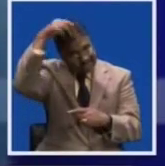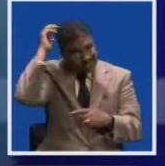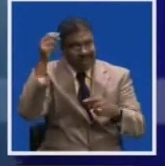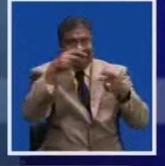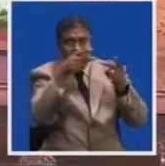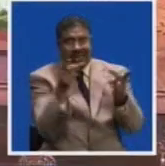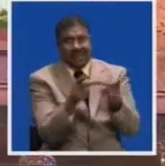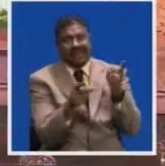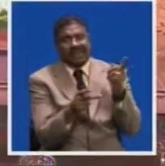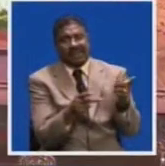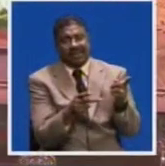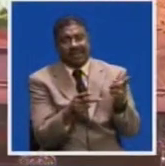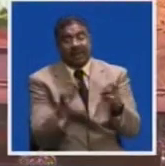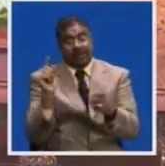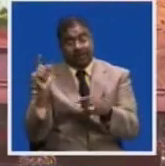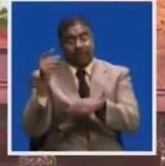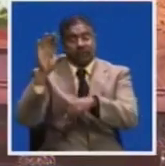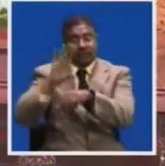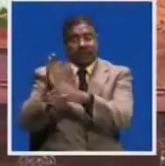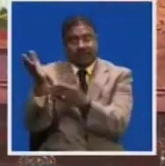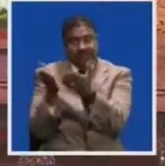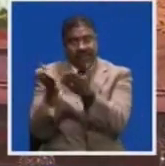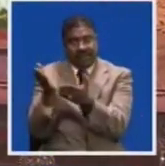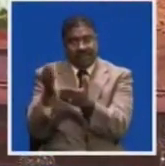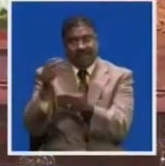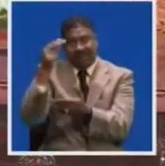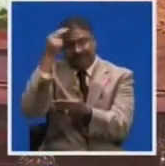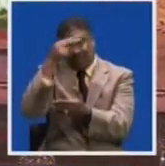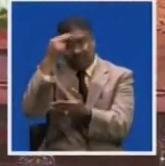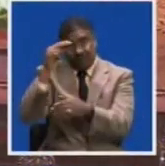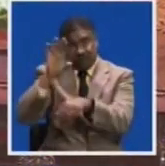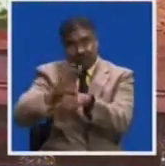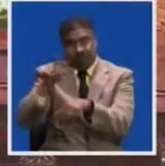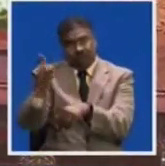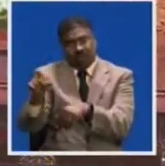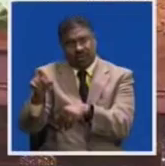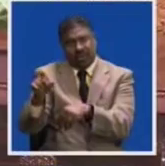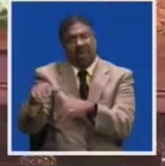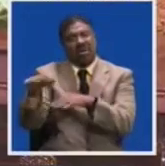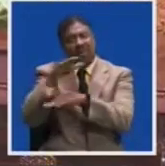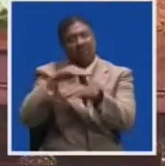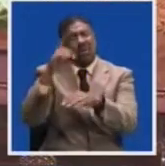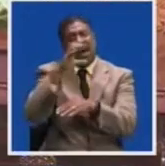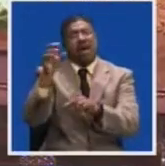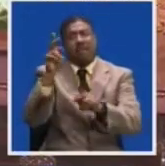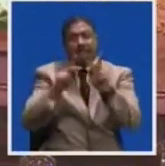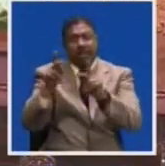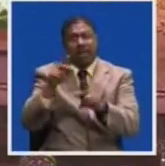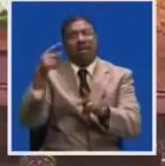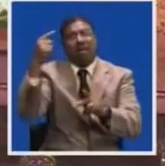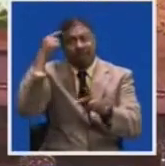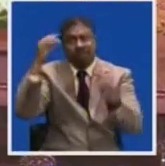Lusaka. Burial was preceded by a church service at the Cathedral of the Holy Cross. Hundreds of mourners, including some government